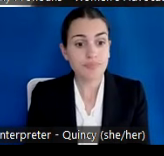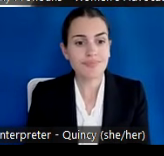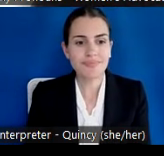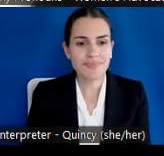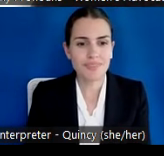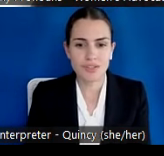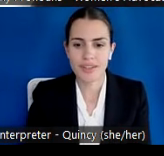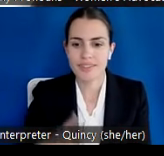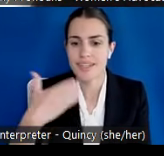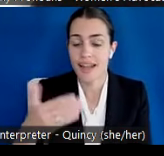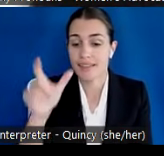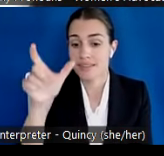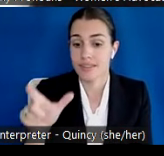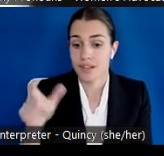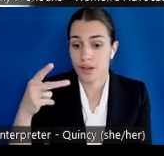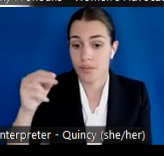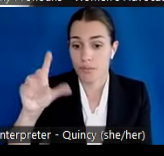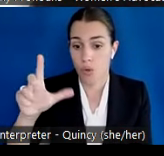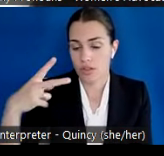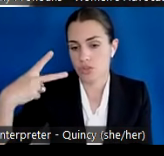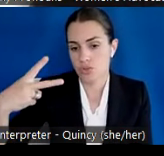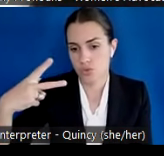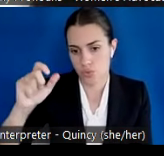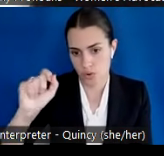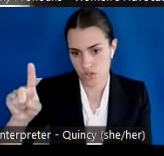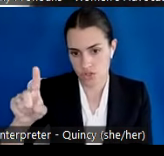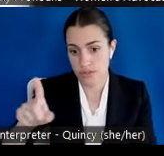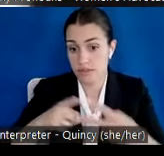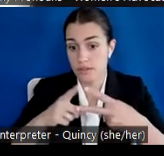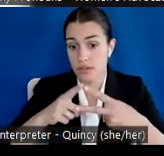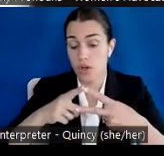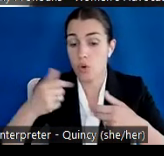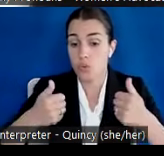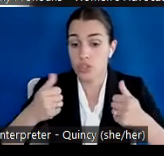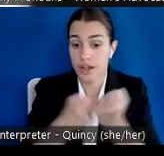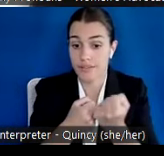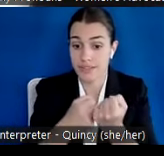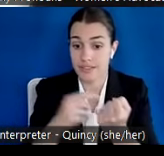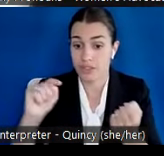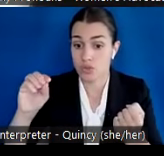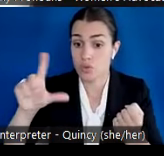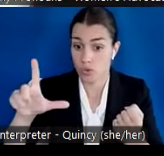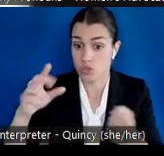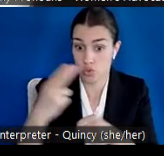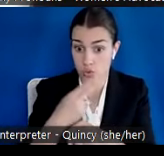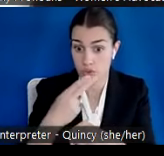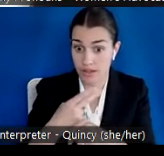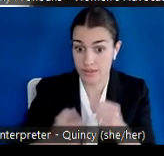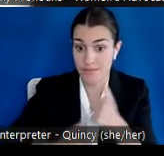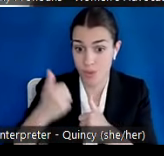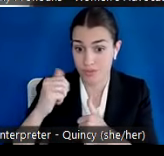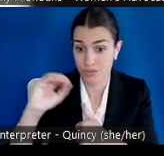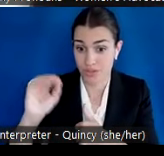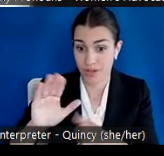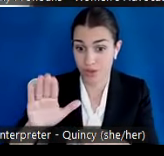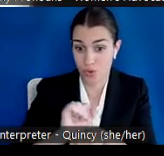is 2 questions. So the first question is, which of these advocacy tools do you utilize the most in your work with